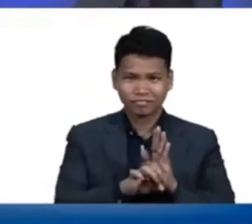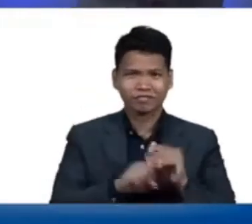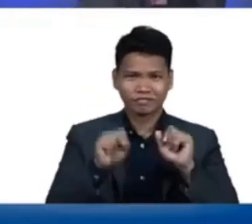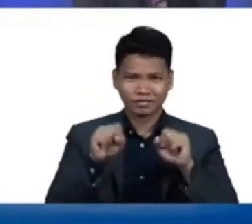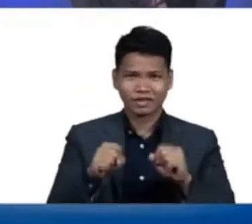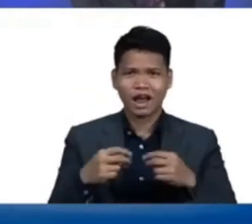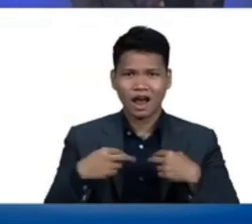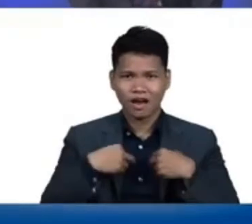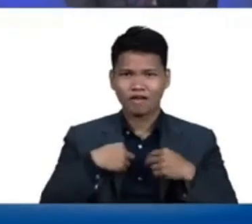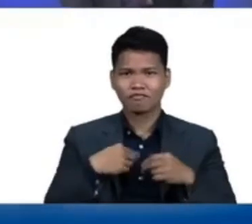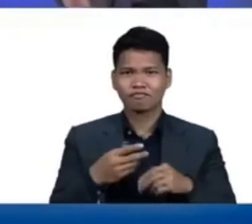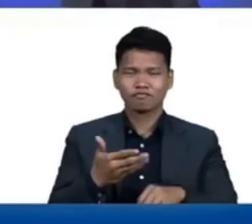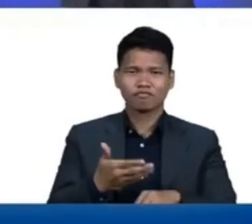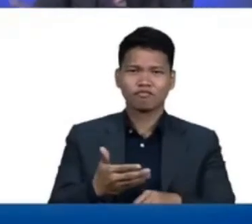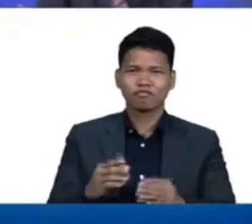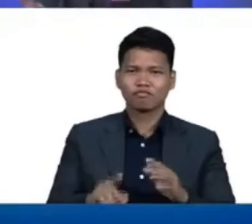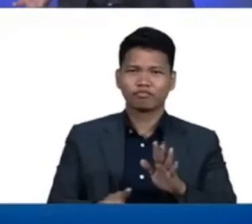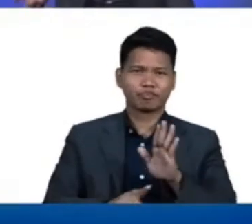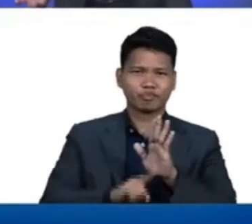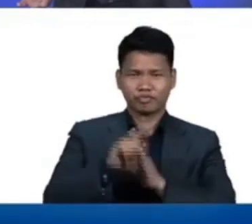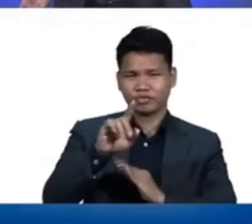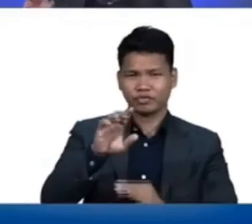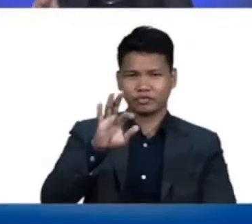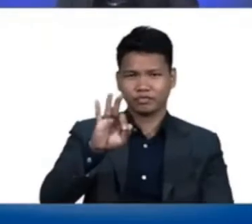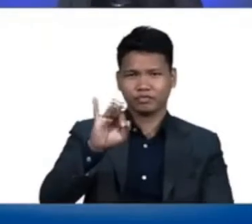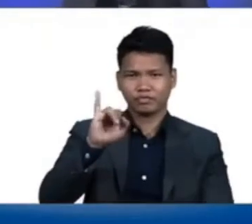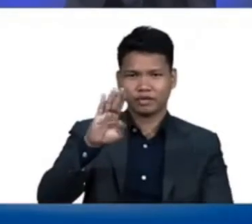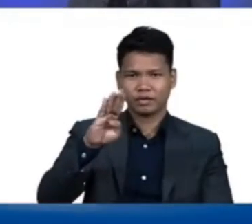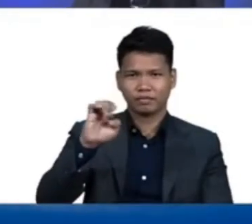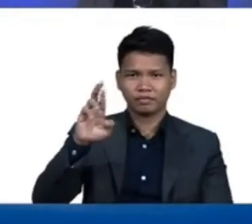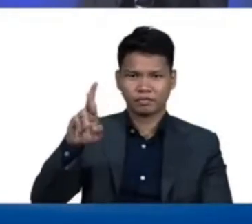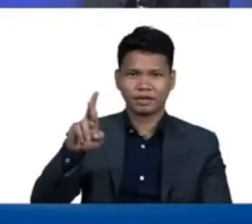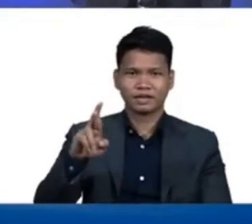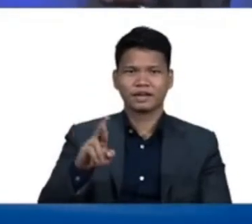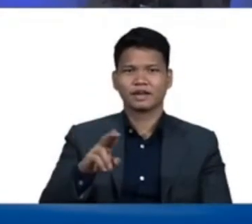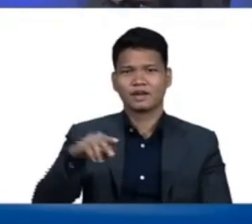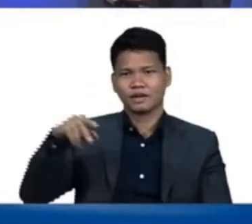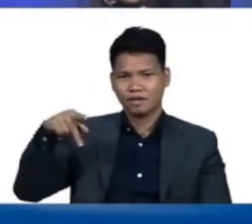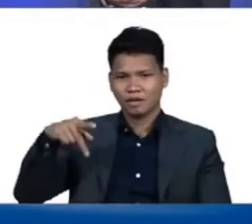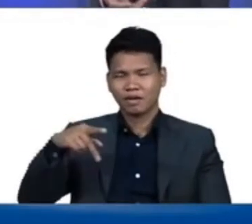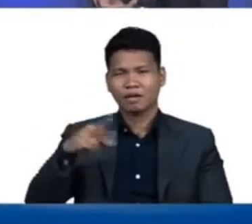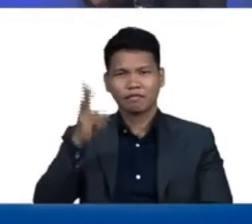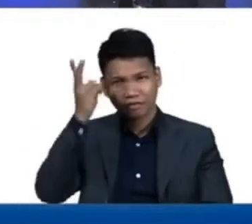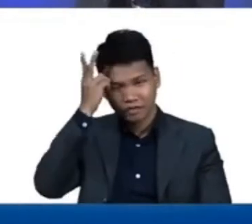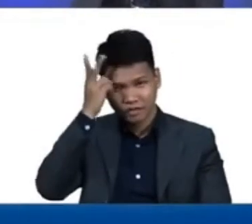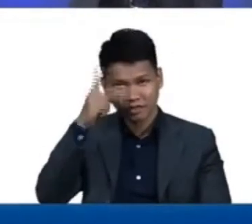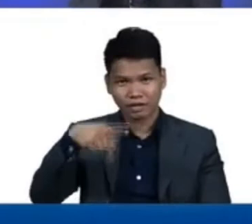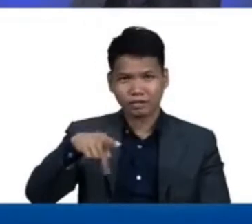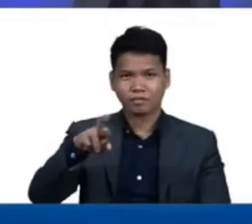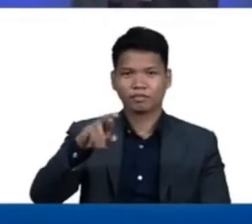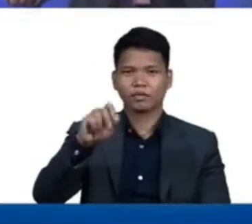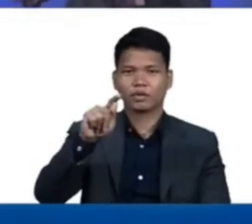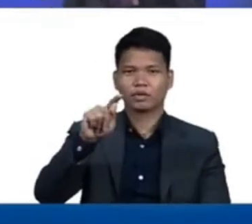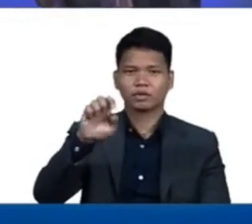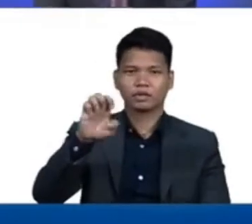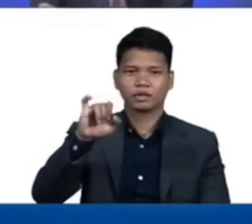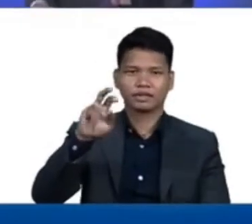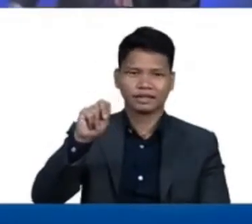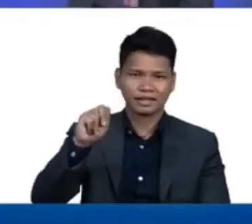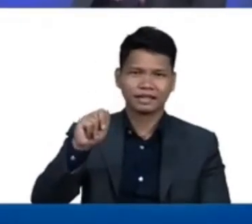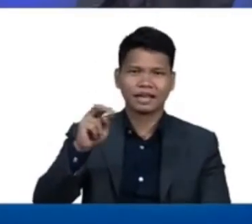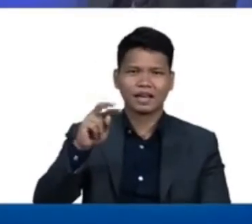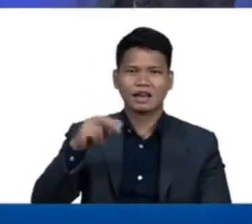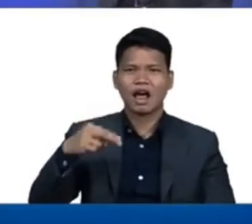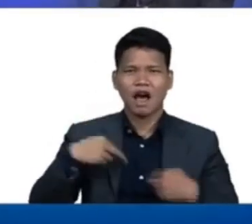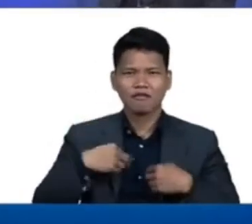of soluble fibers, vegetable protein, and poly unsaturated fat, consuming diet